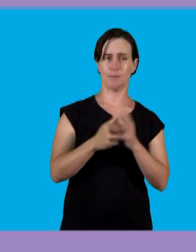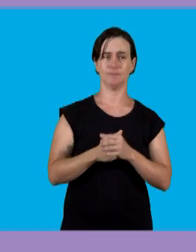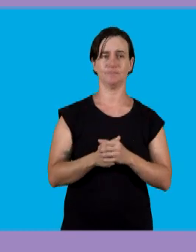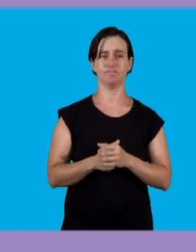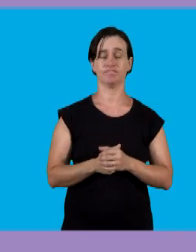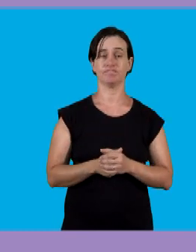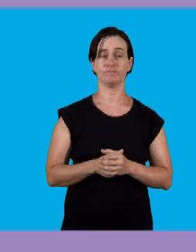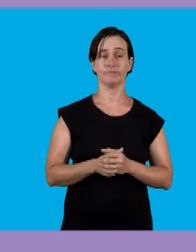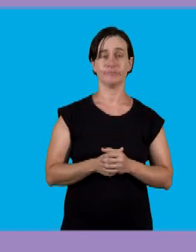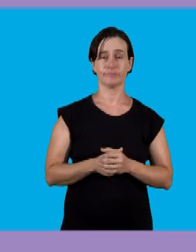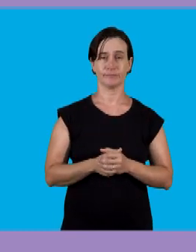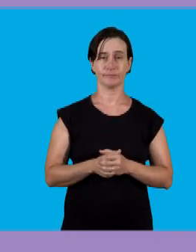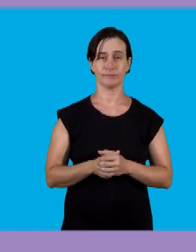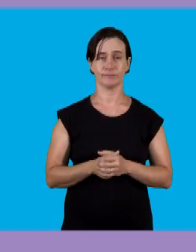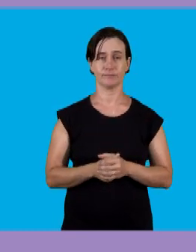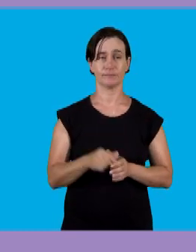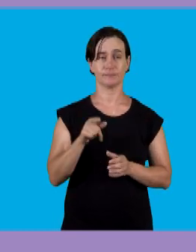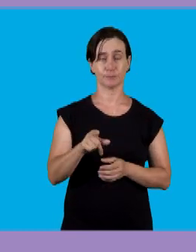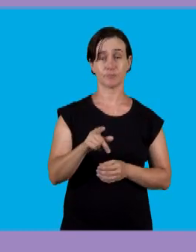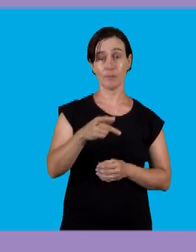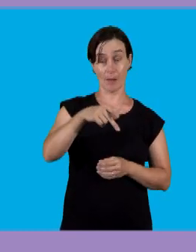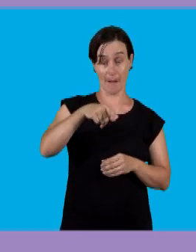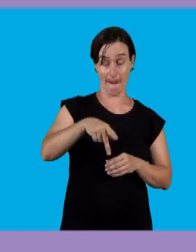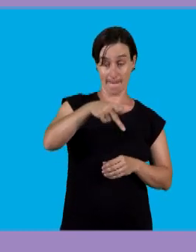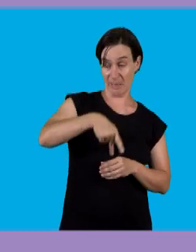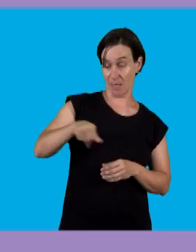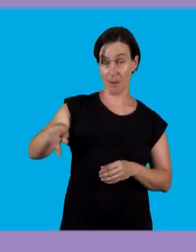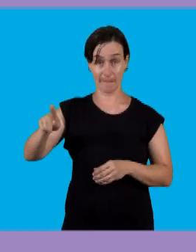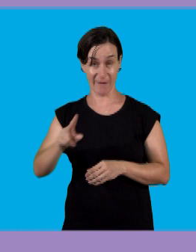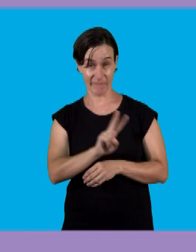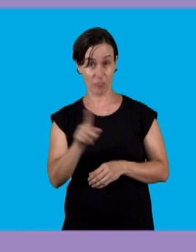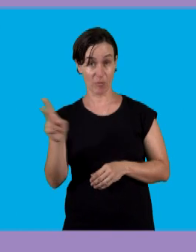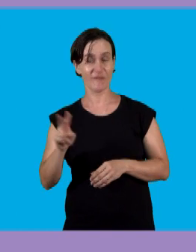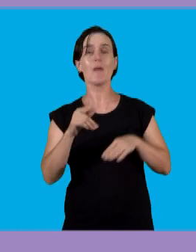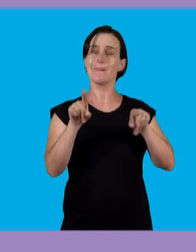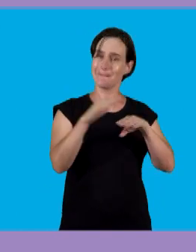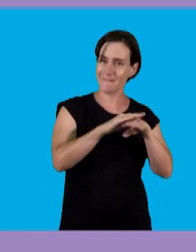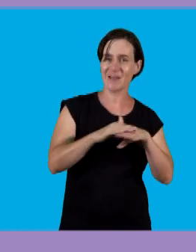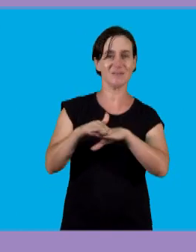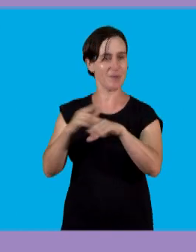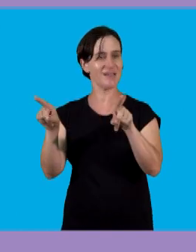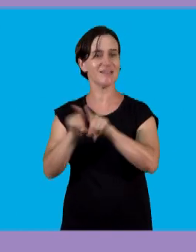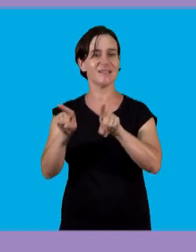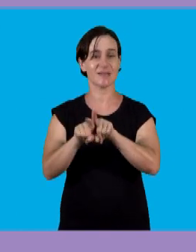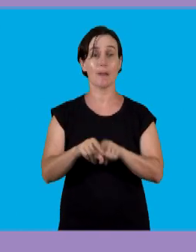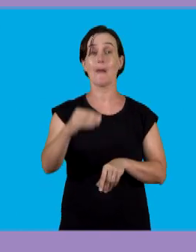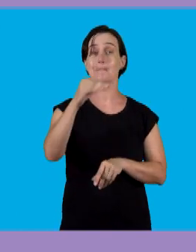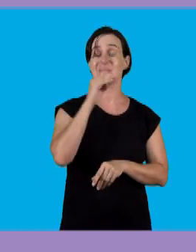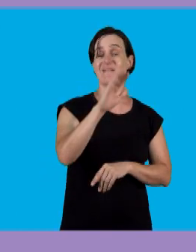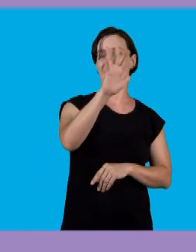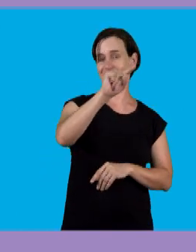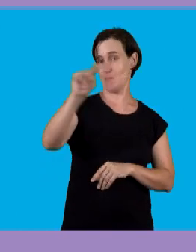those powers have the same base, we are going to subtract those exponents. And that, of course, is going to be